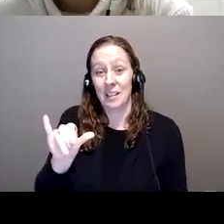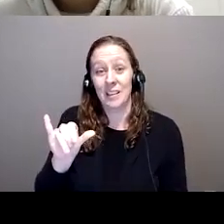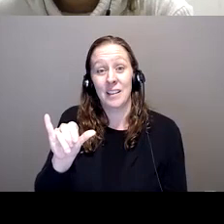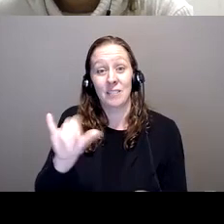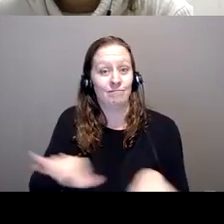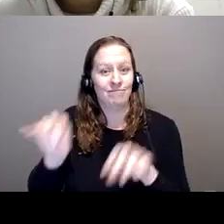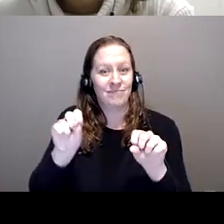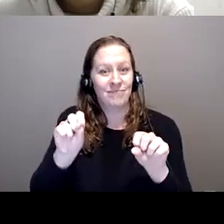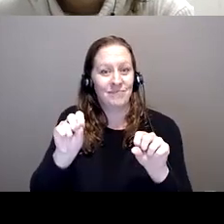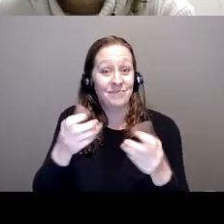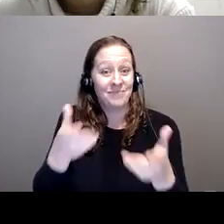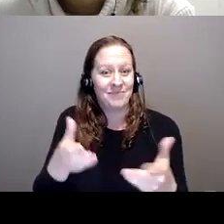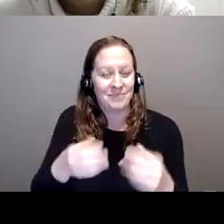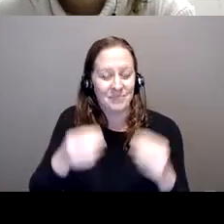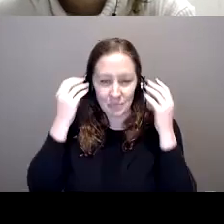over. There you go, Wendy.